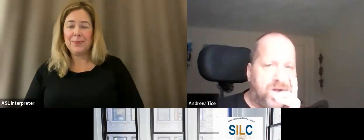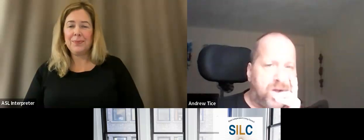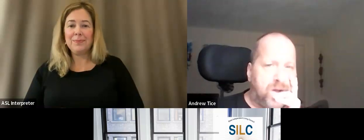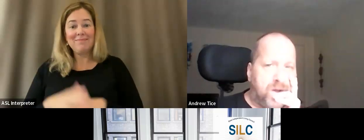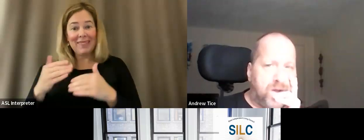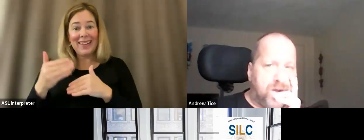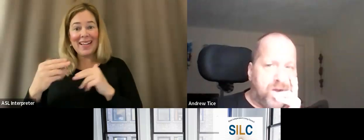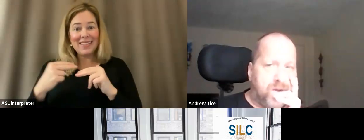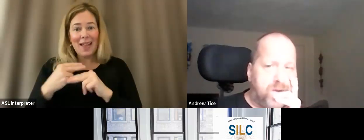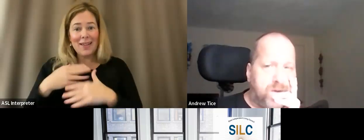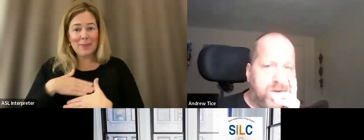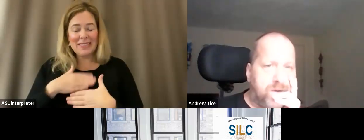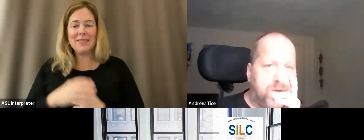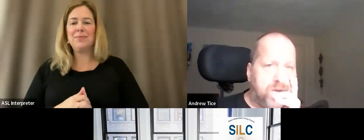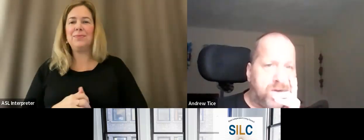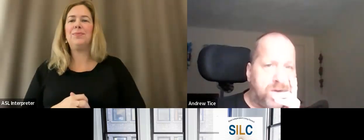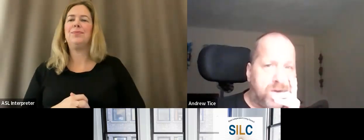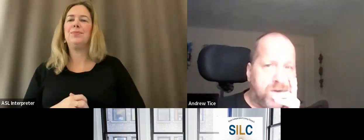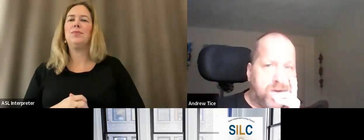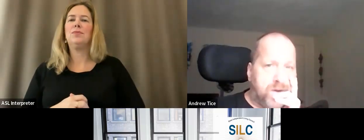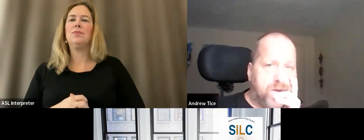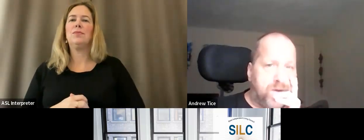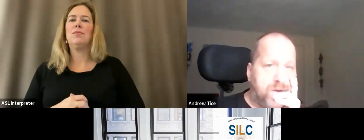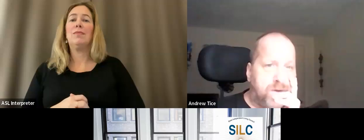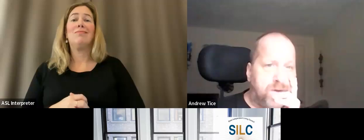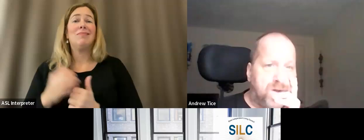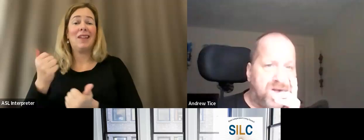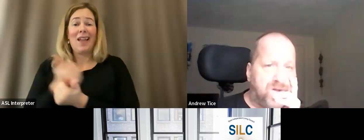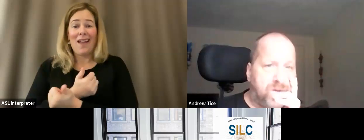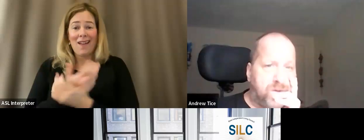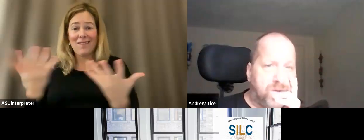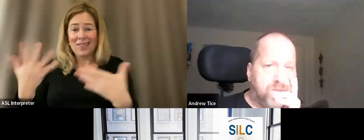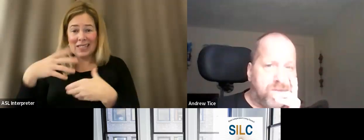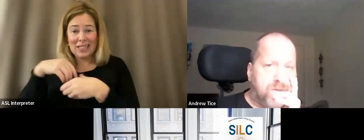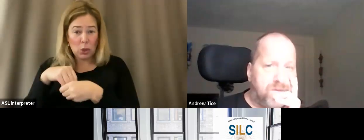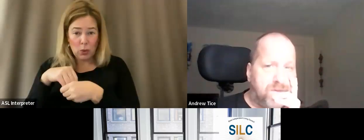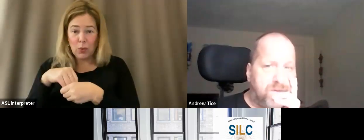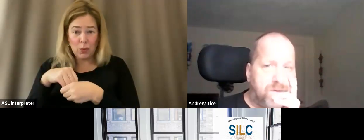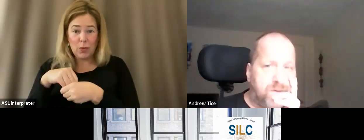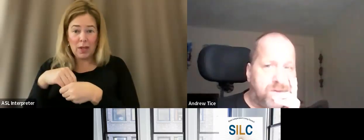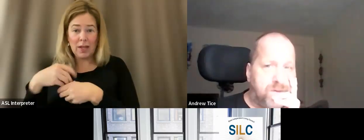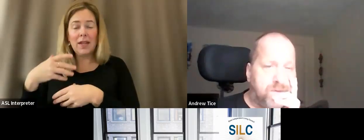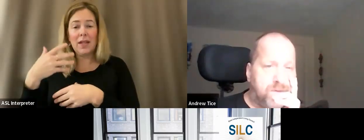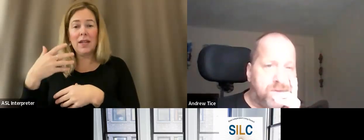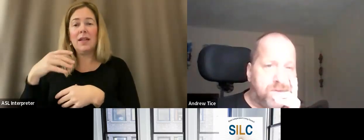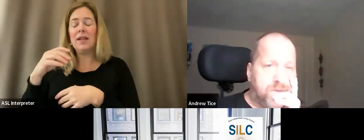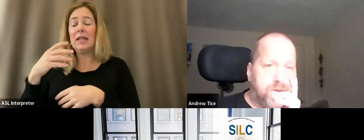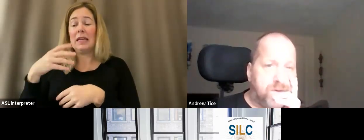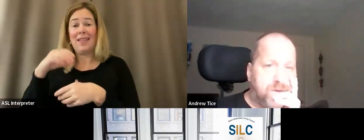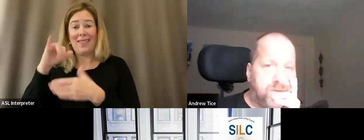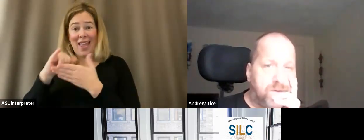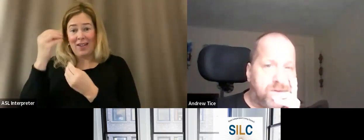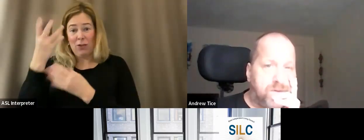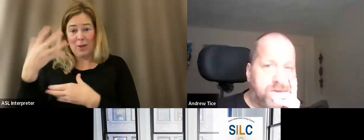please. Once you've included all of that information into your SPIL, it's the